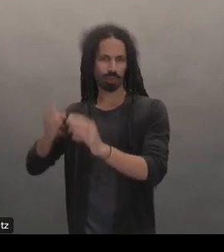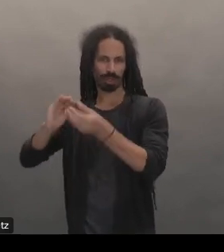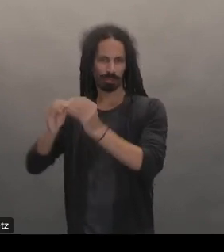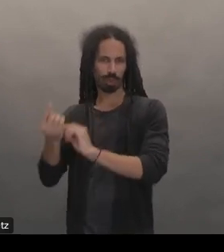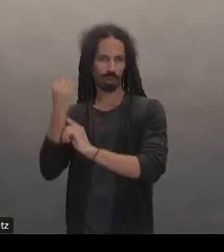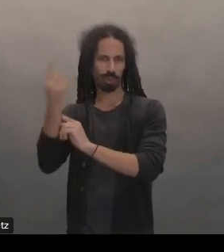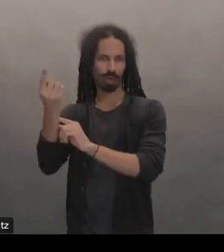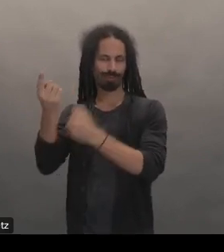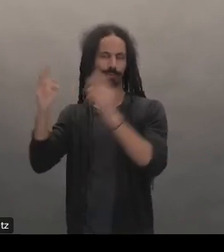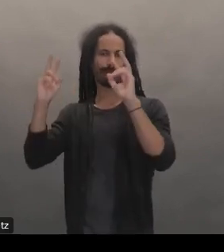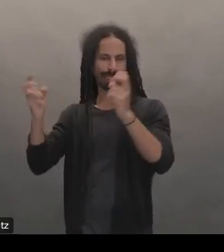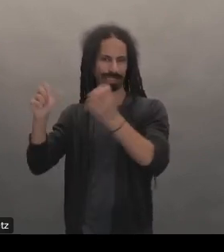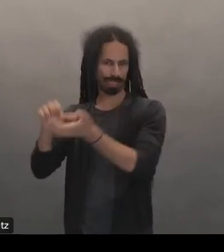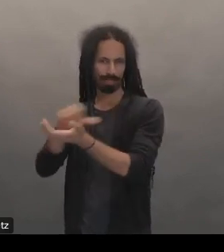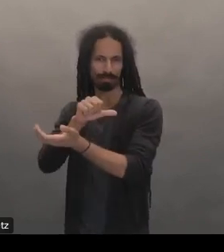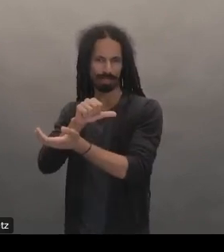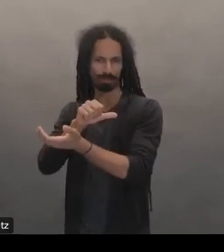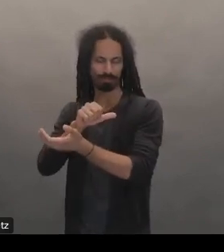which is the first page of your document.